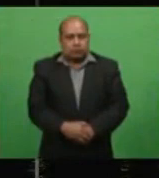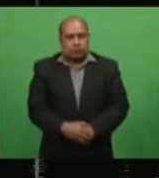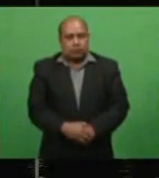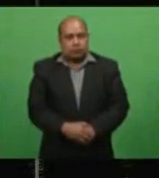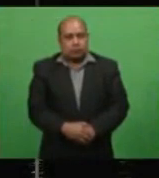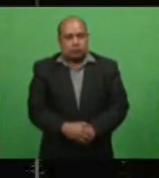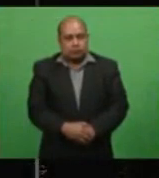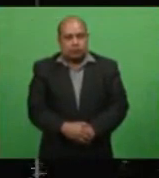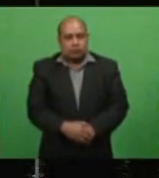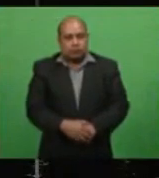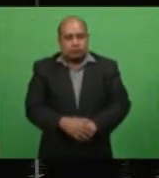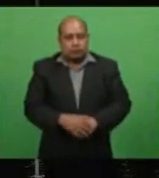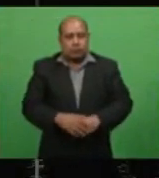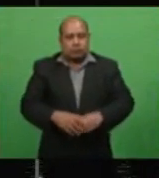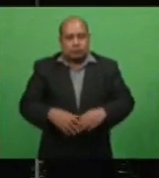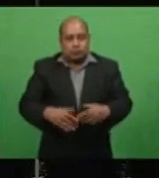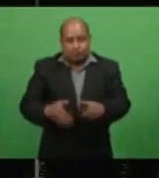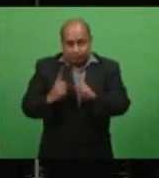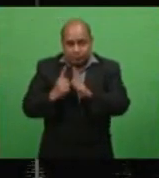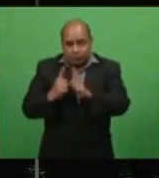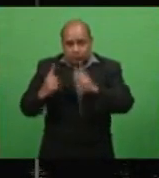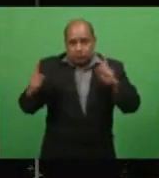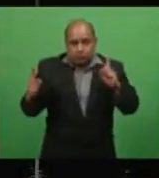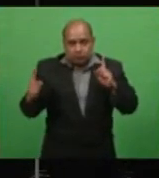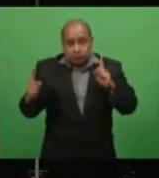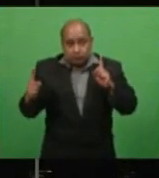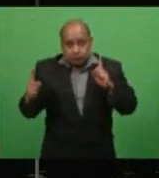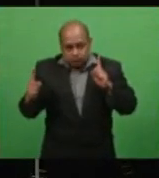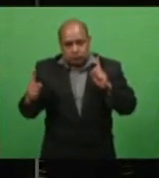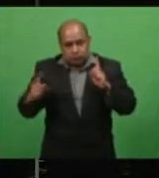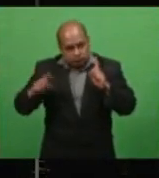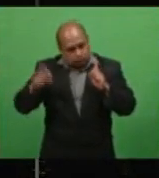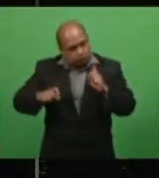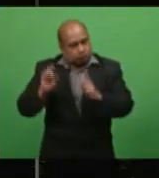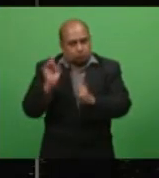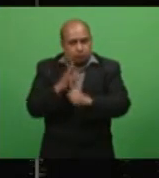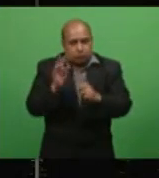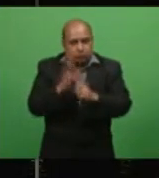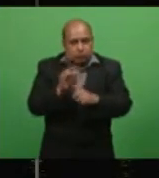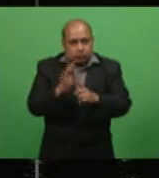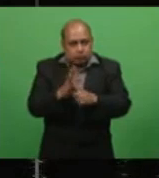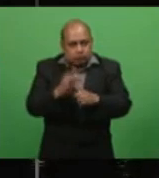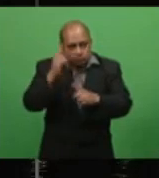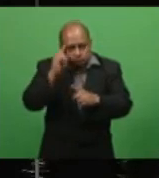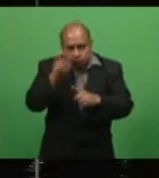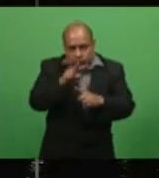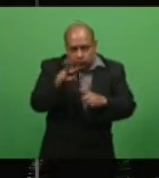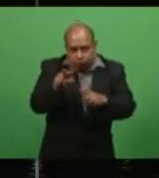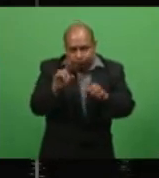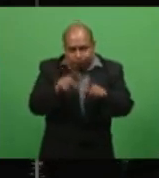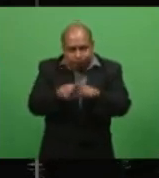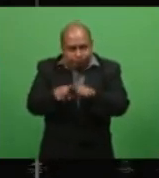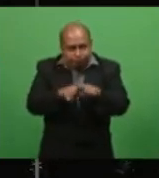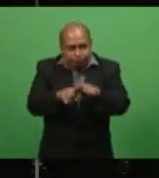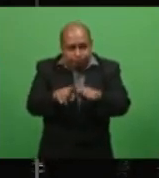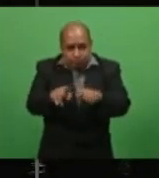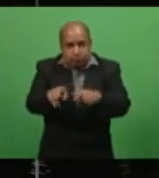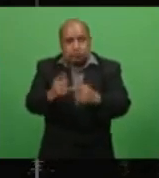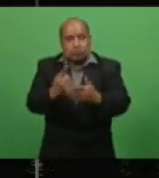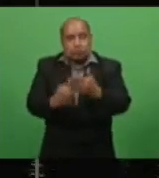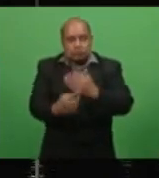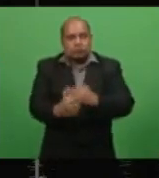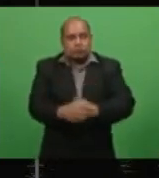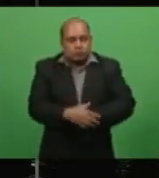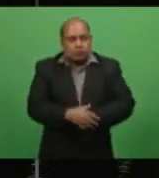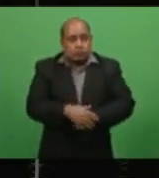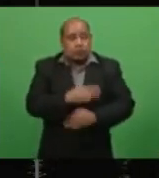Maintaining physical distancing should be one of the key lessons to take away from the COVID-19 pandemic. The Health Minister says we must